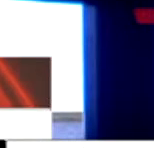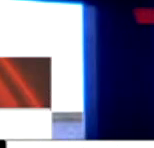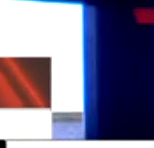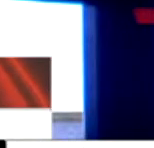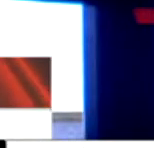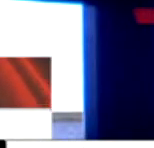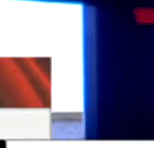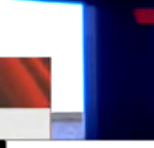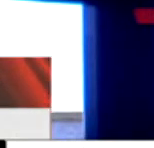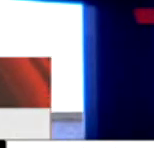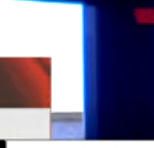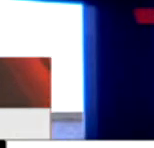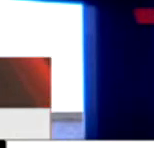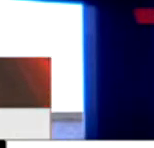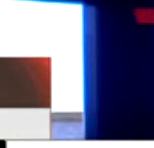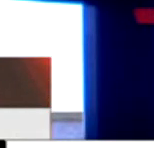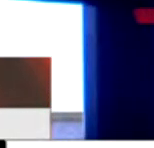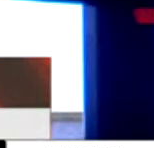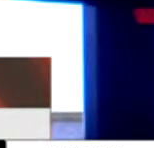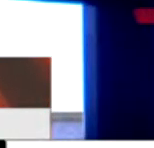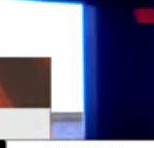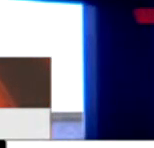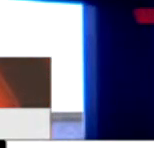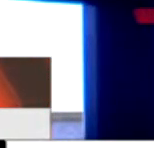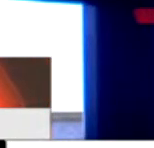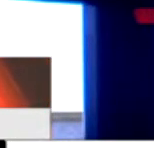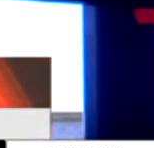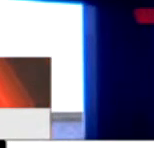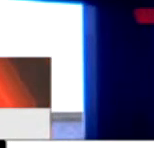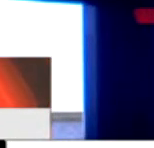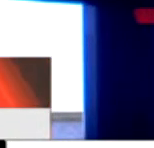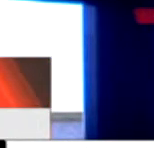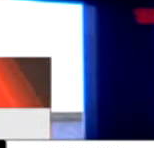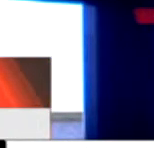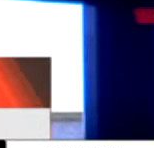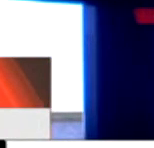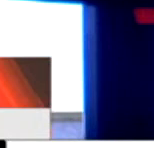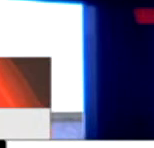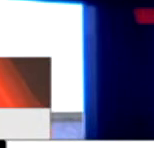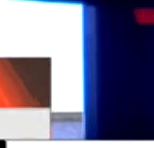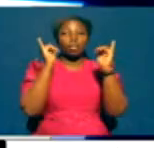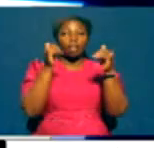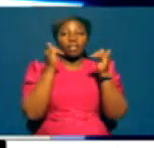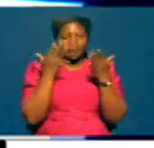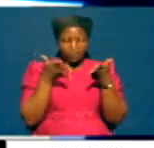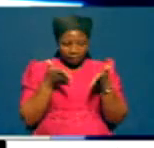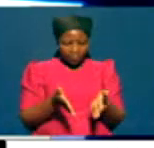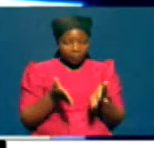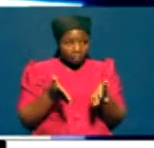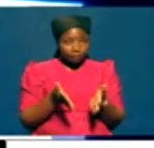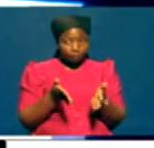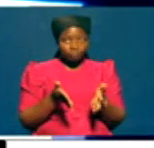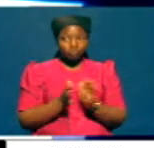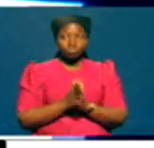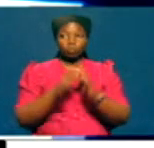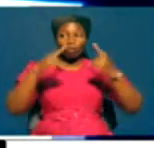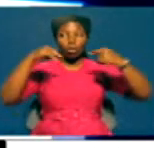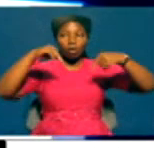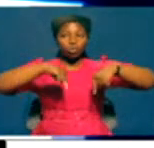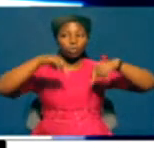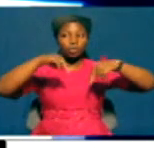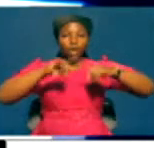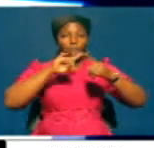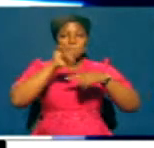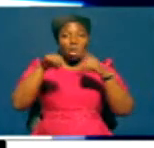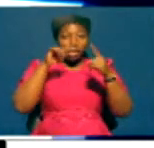and the weekend is finally here. We have a comprehensive bulletin right here. And of course, today is a